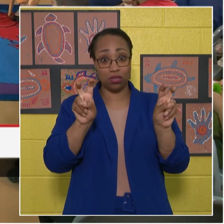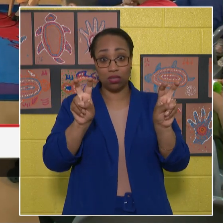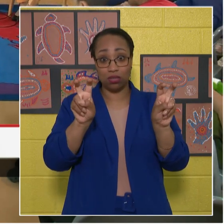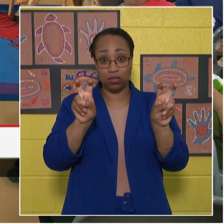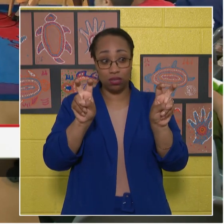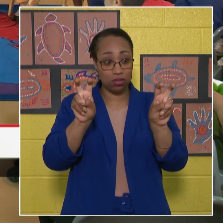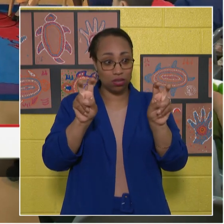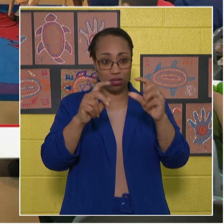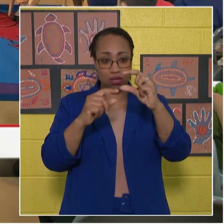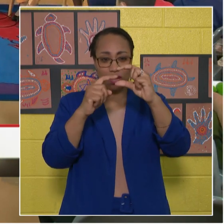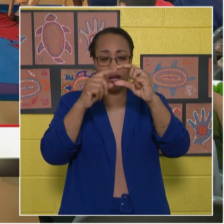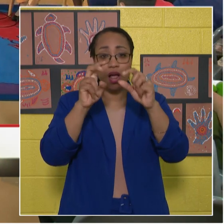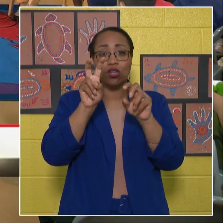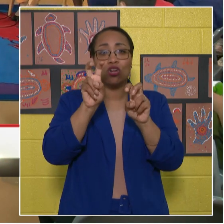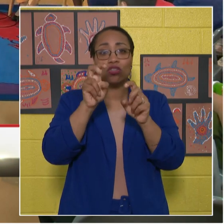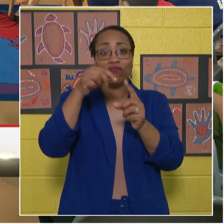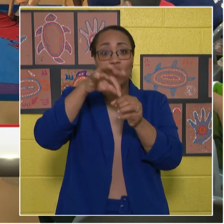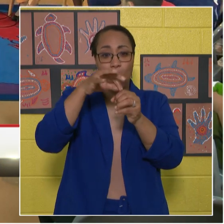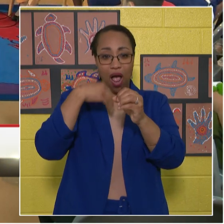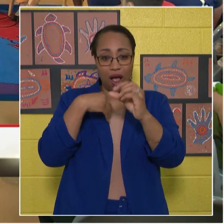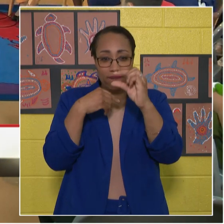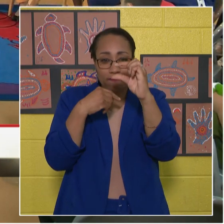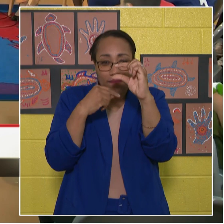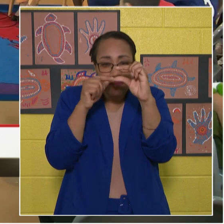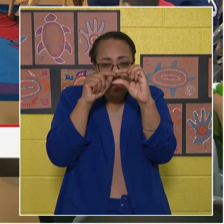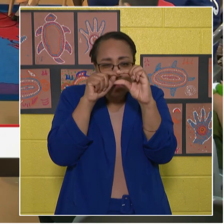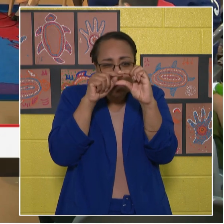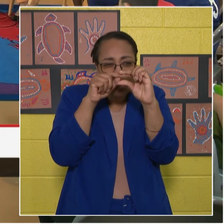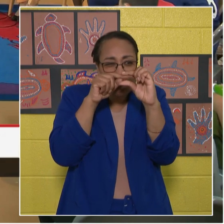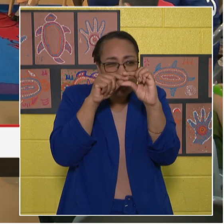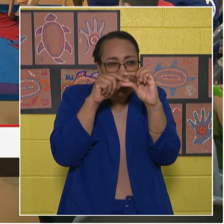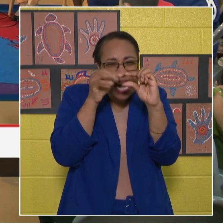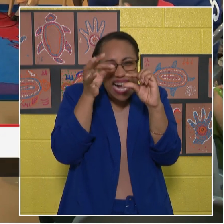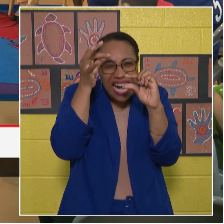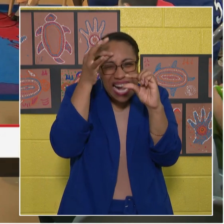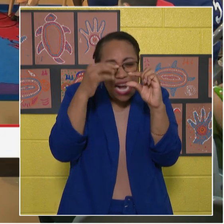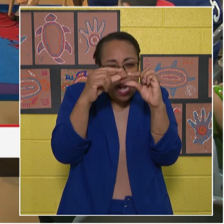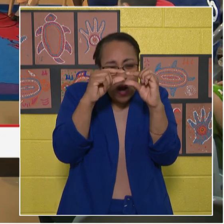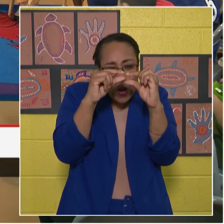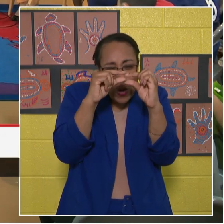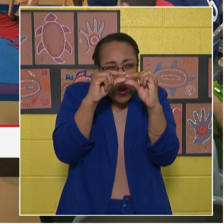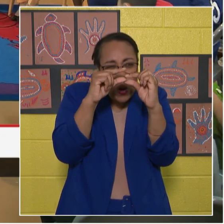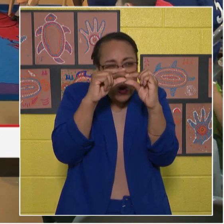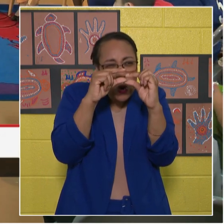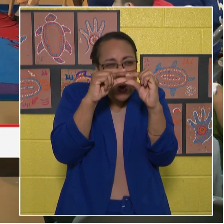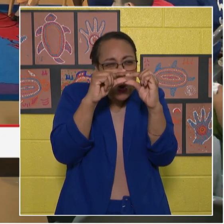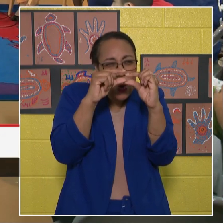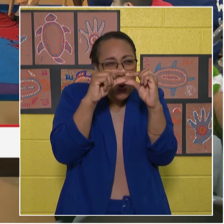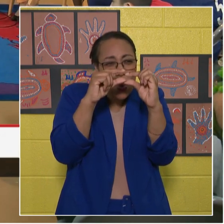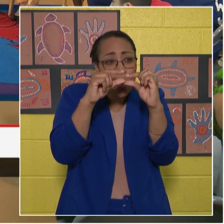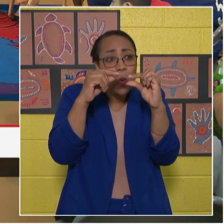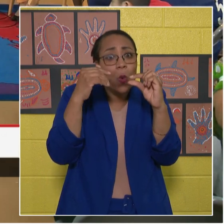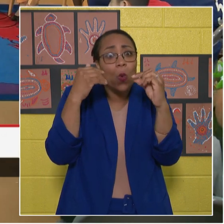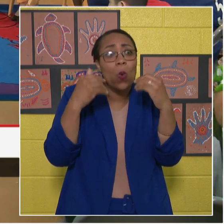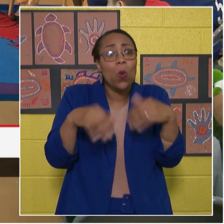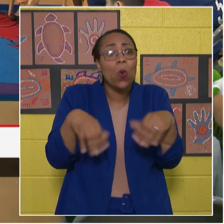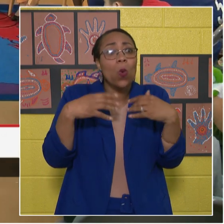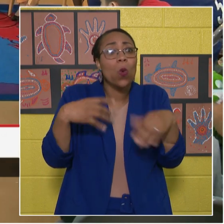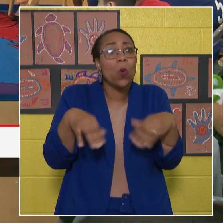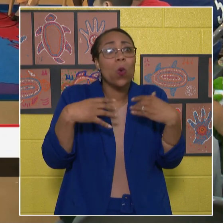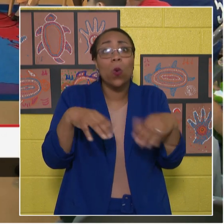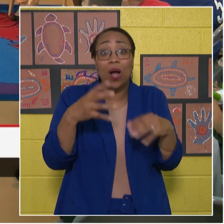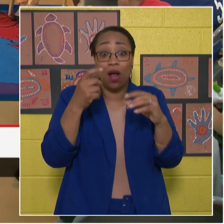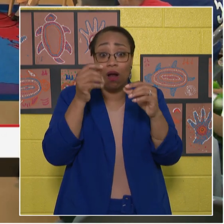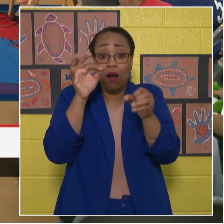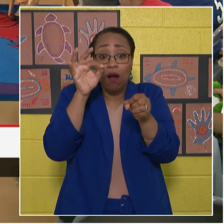That is only a little bit. So your vote makes a big difference. And it's important that when I